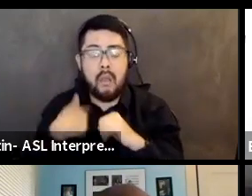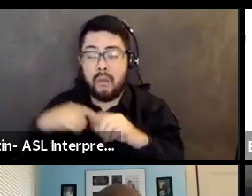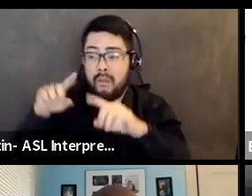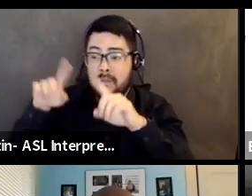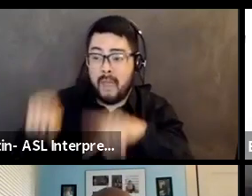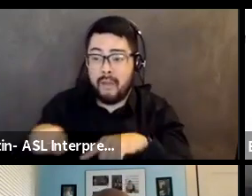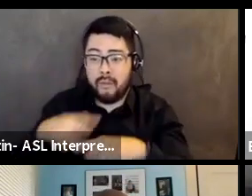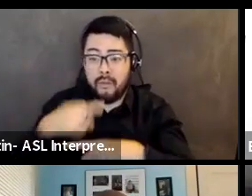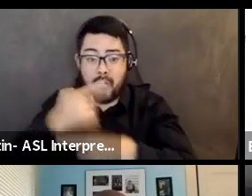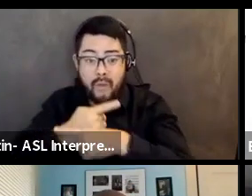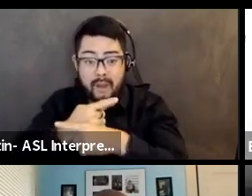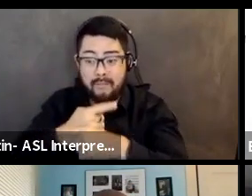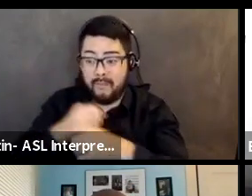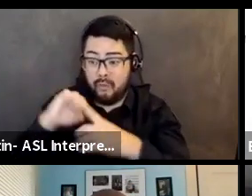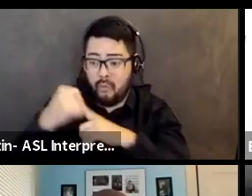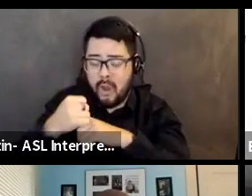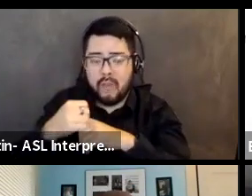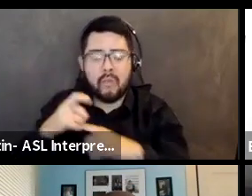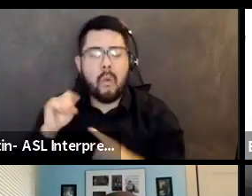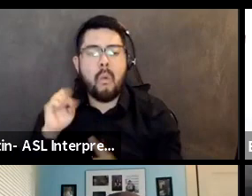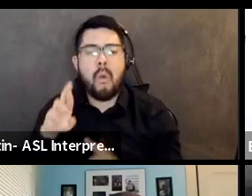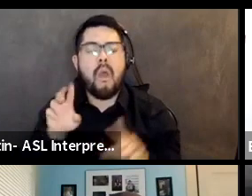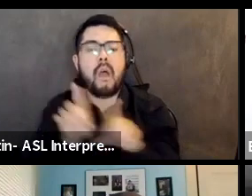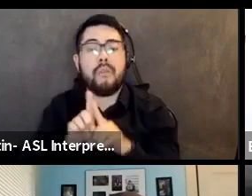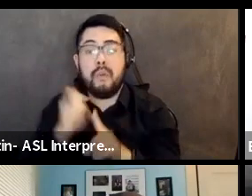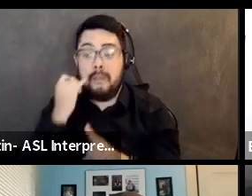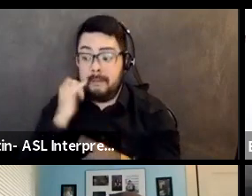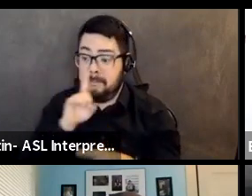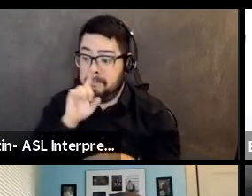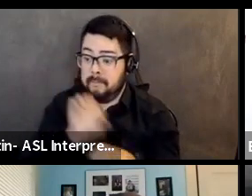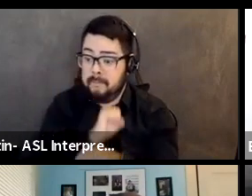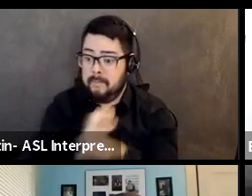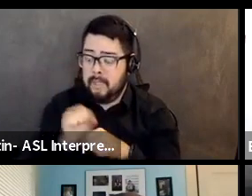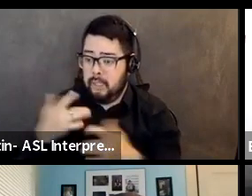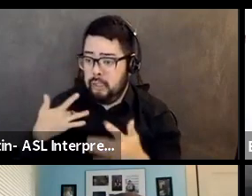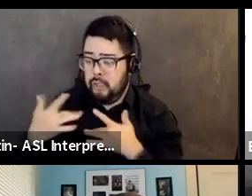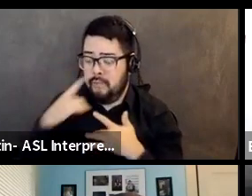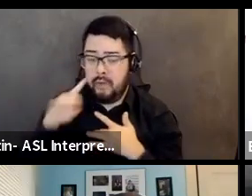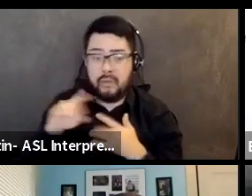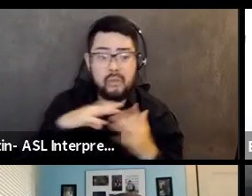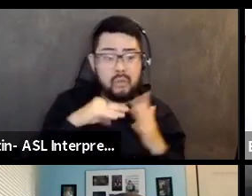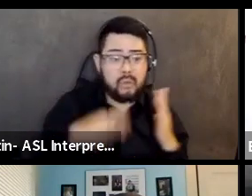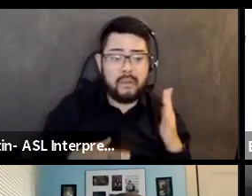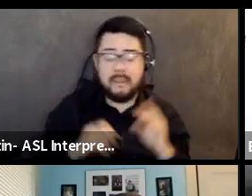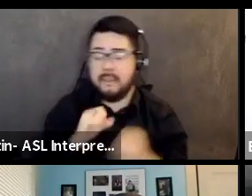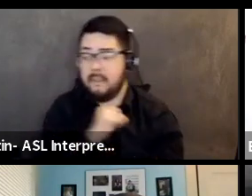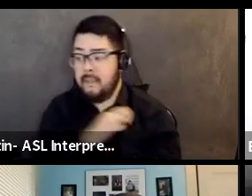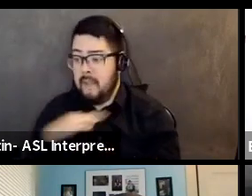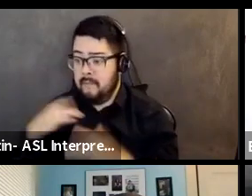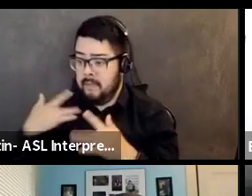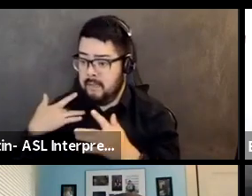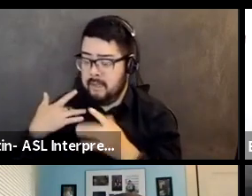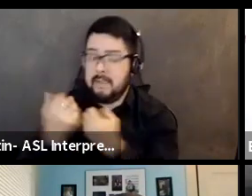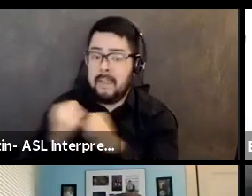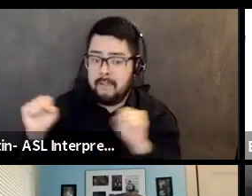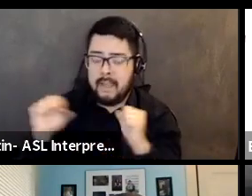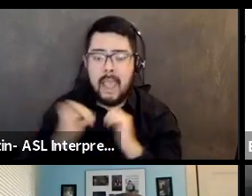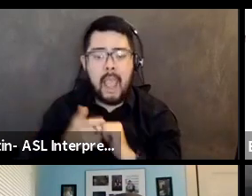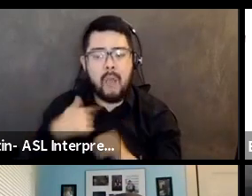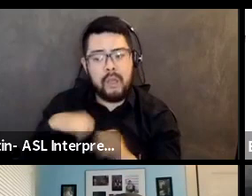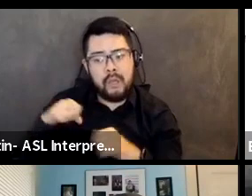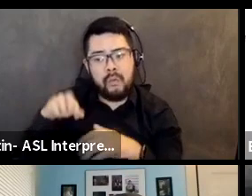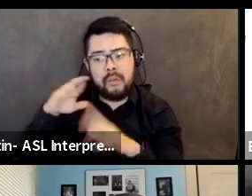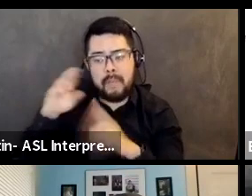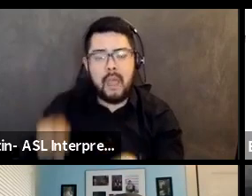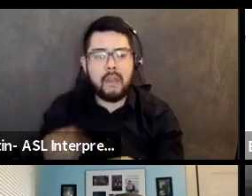situations and even situations of genuine concern for student or staff safety that they have other ways to respond to that than